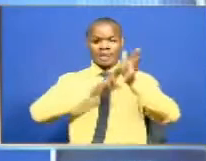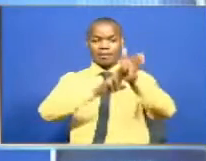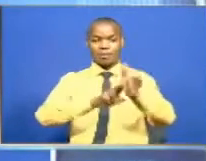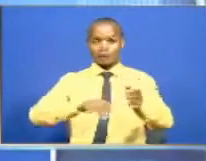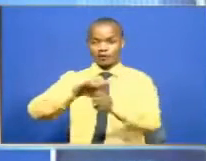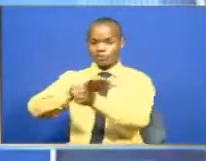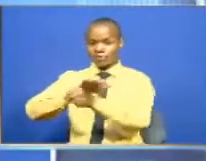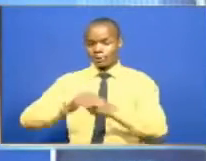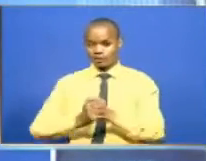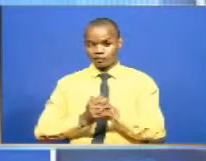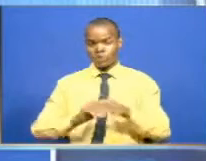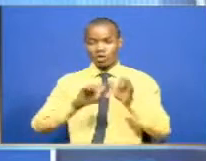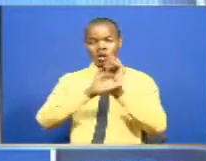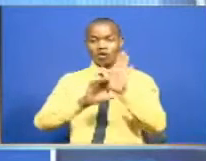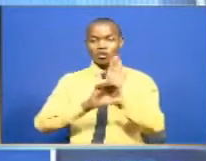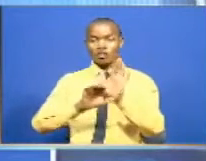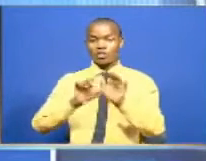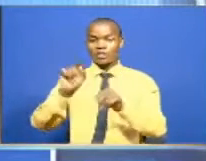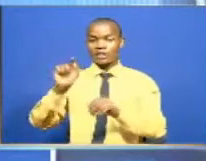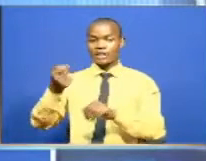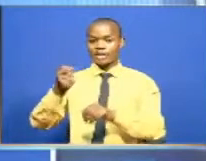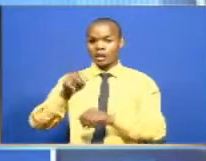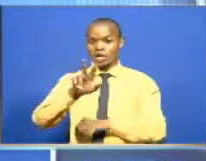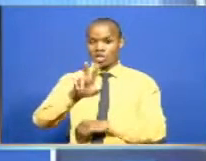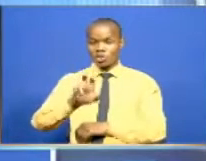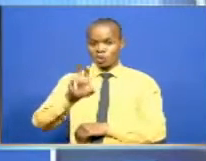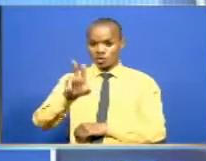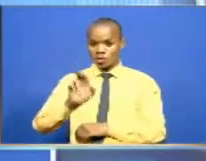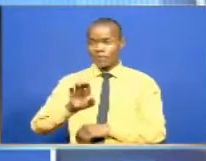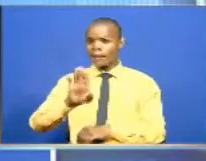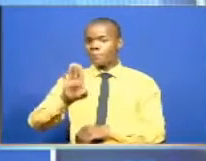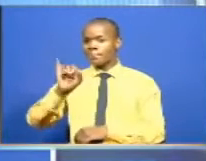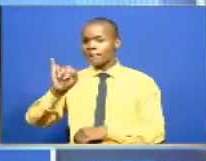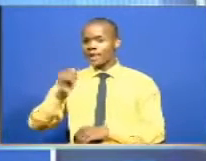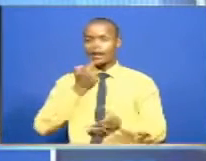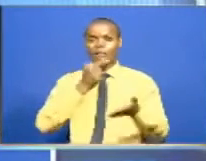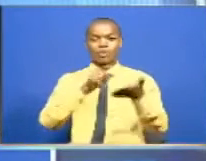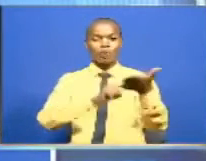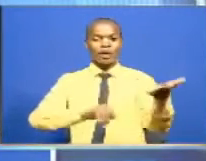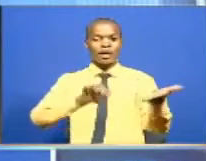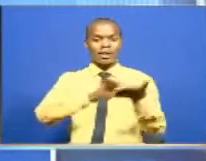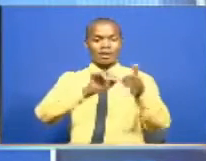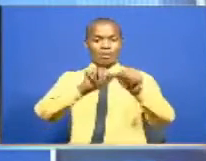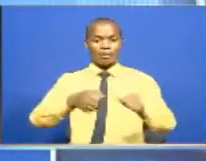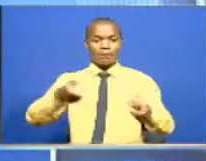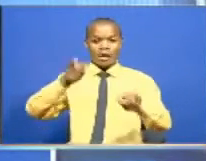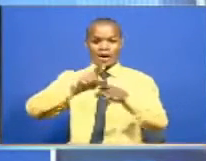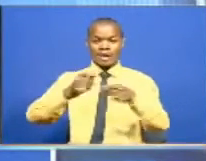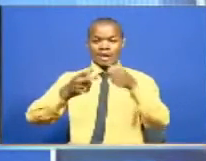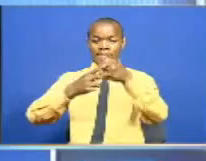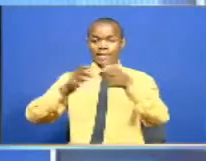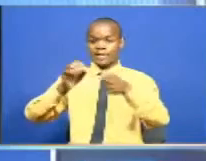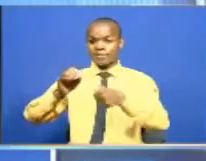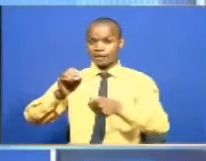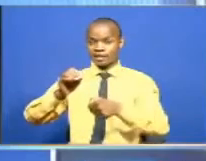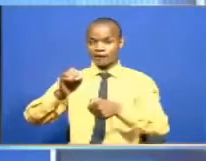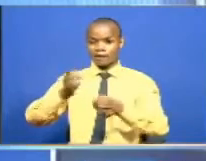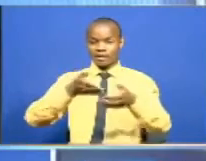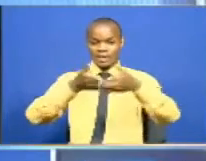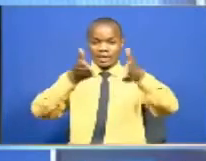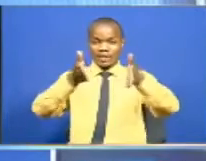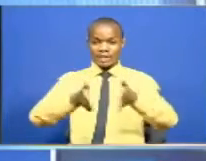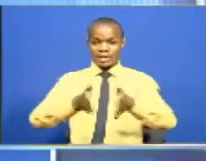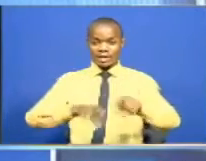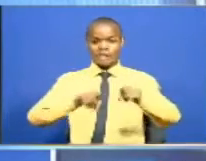Through the Constitution of Kenya Amendment Bill 2020, the task force is proposing the creation of an additional 70 parliamentary seats.